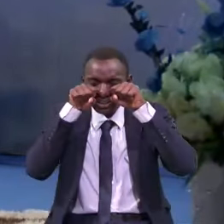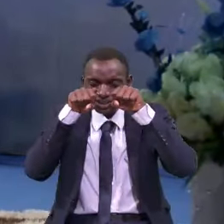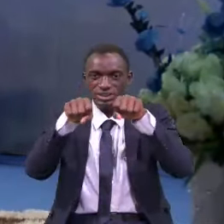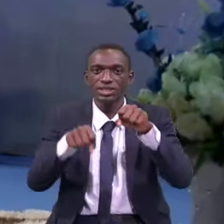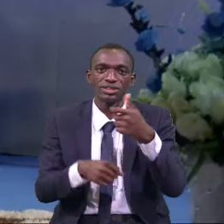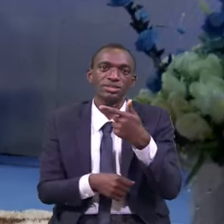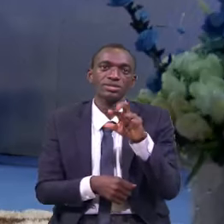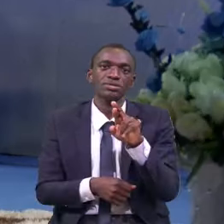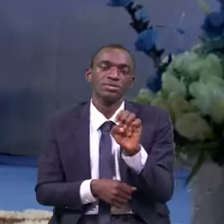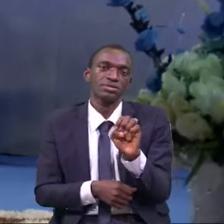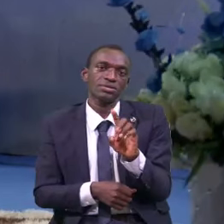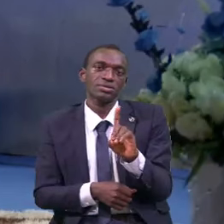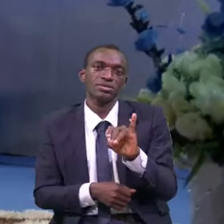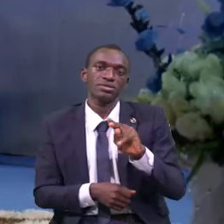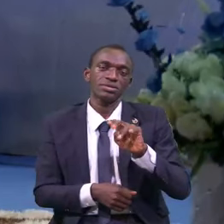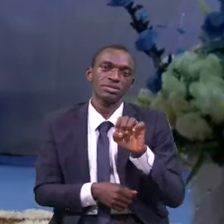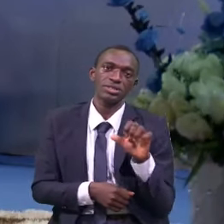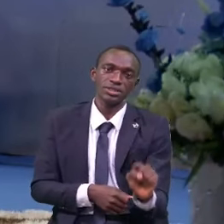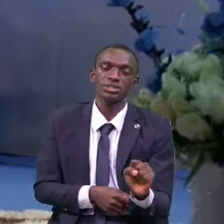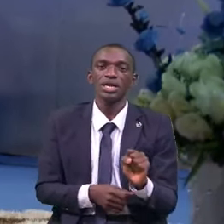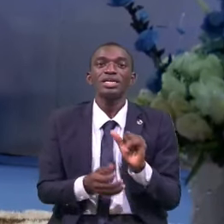That's why the leper came to the Lord.